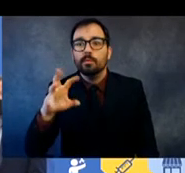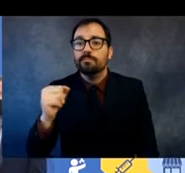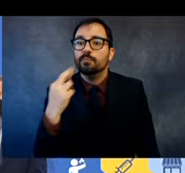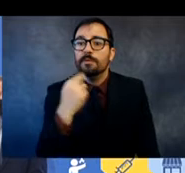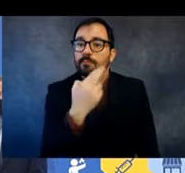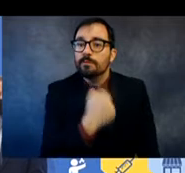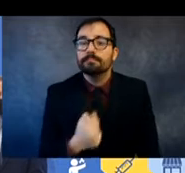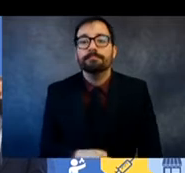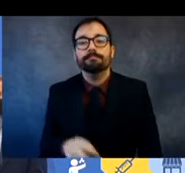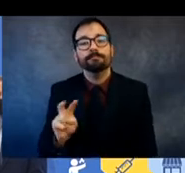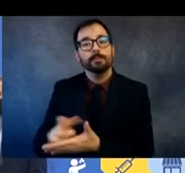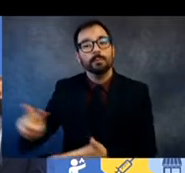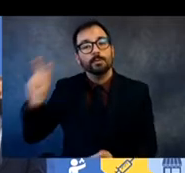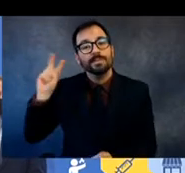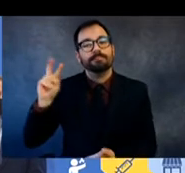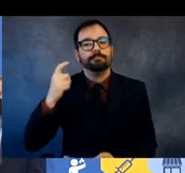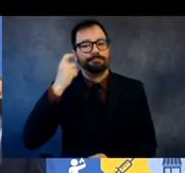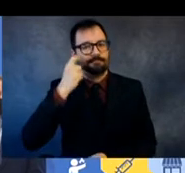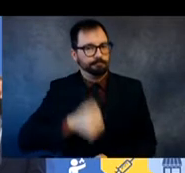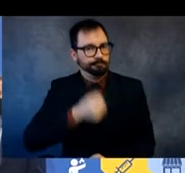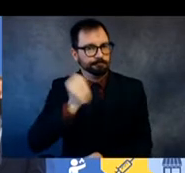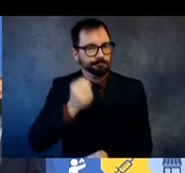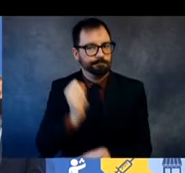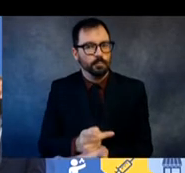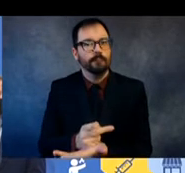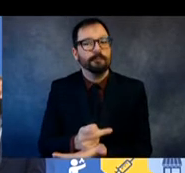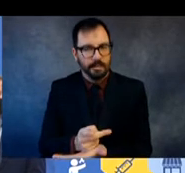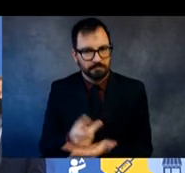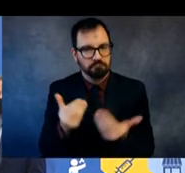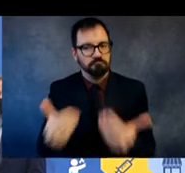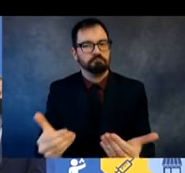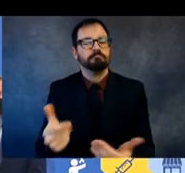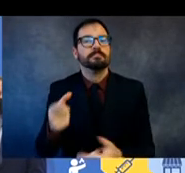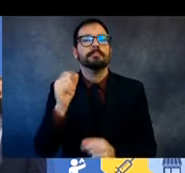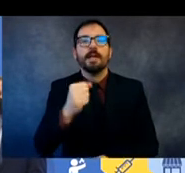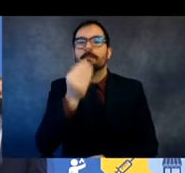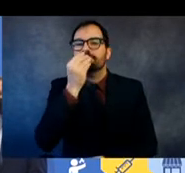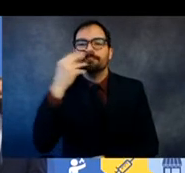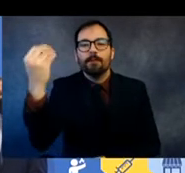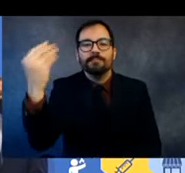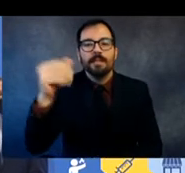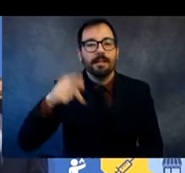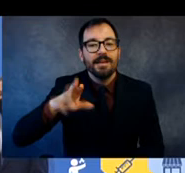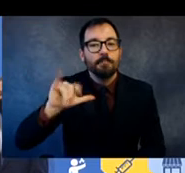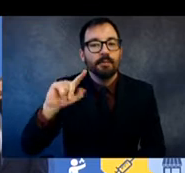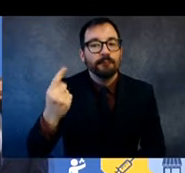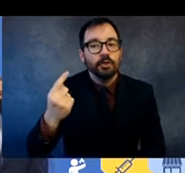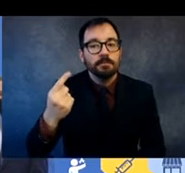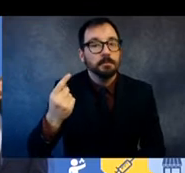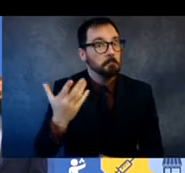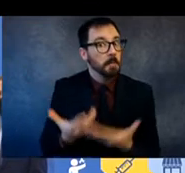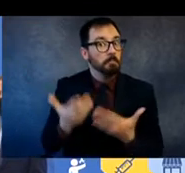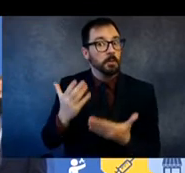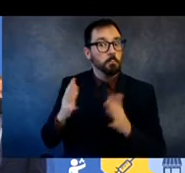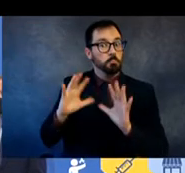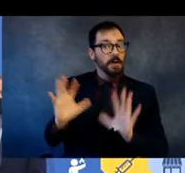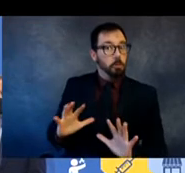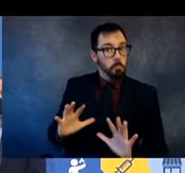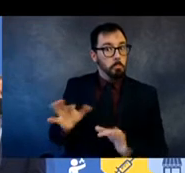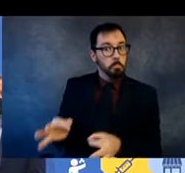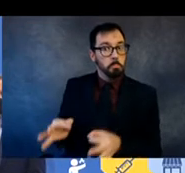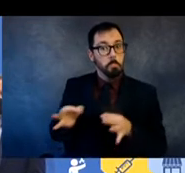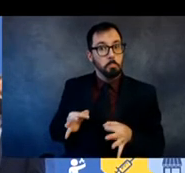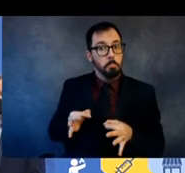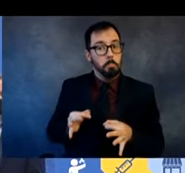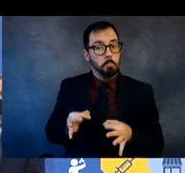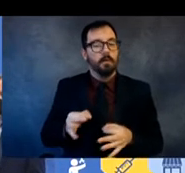dining on April 1st and possibly sooner, weather permitting. I'm announcing today that we are moving, actually I think it was announced Friday, but I'm re-announcing, I guess,